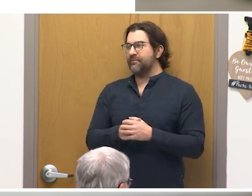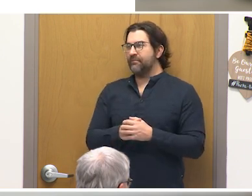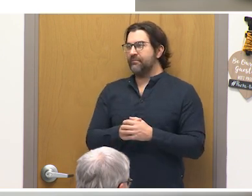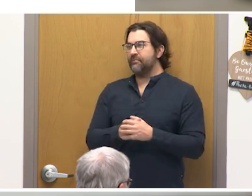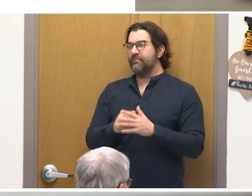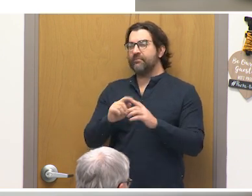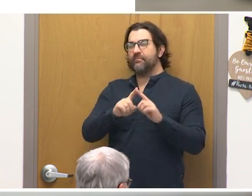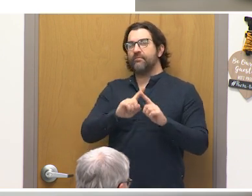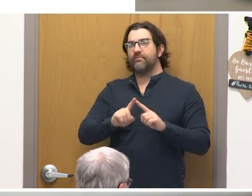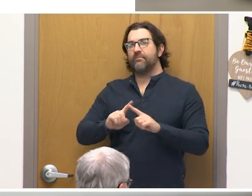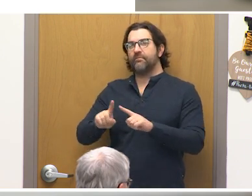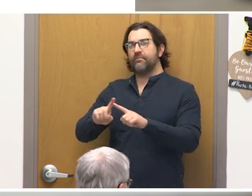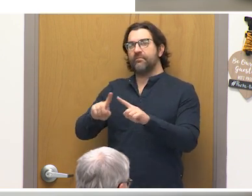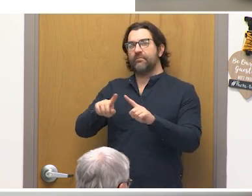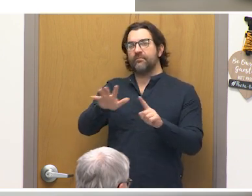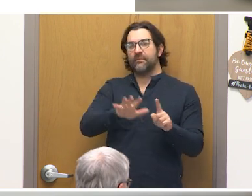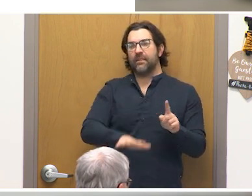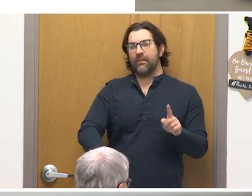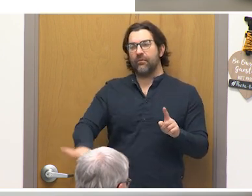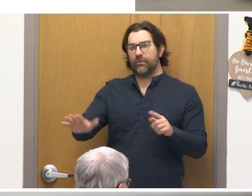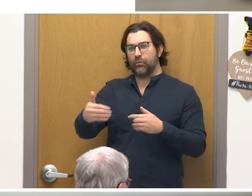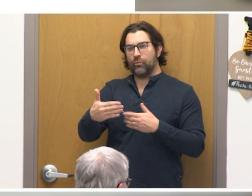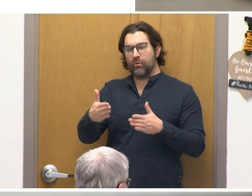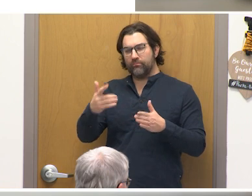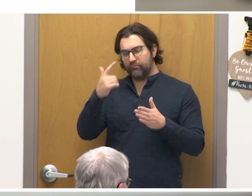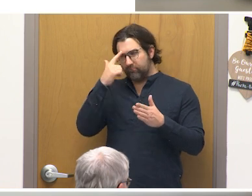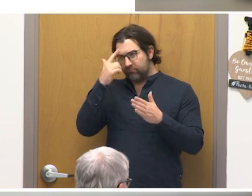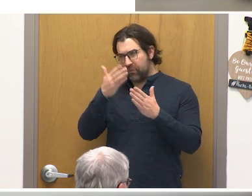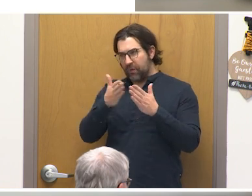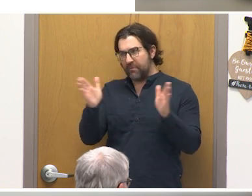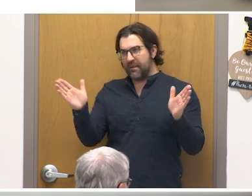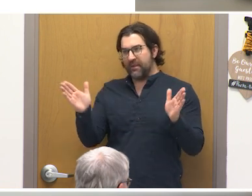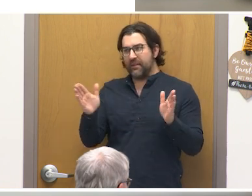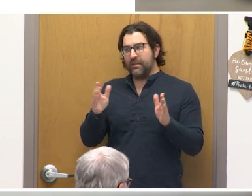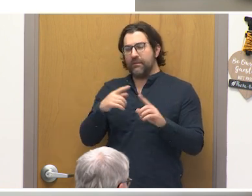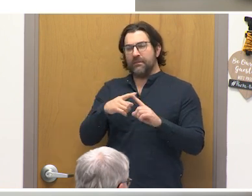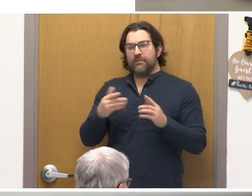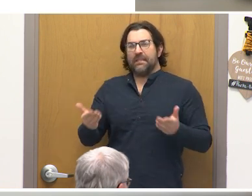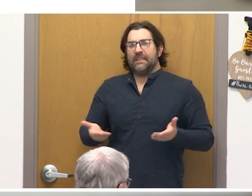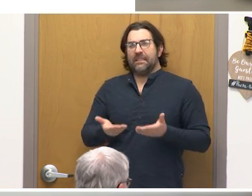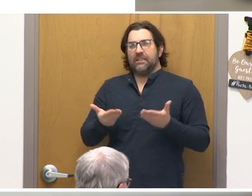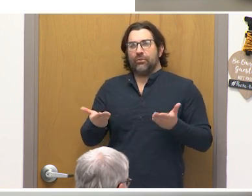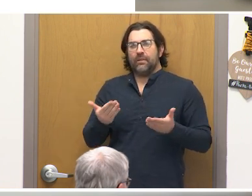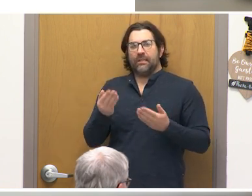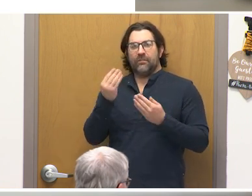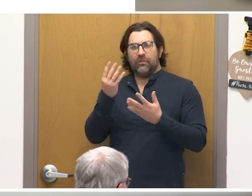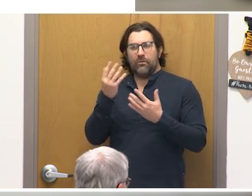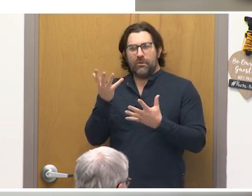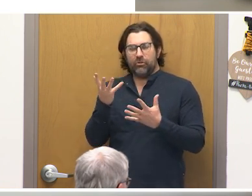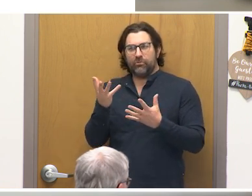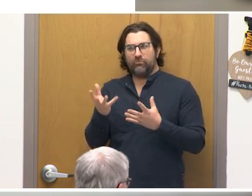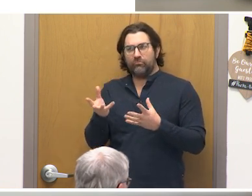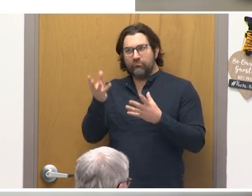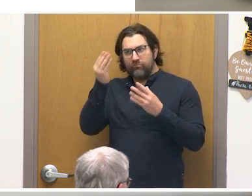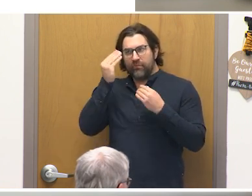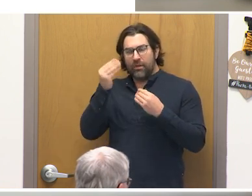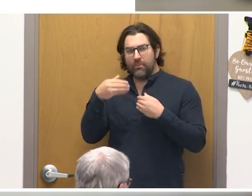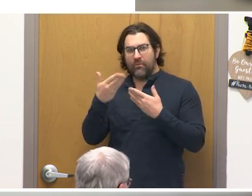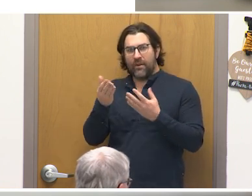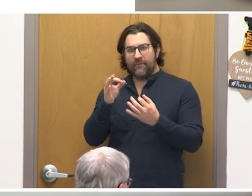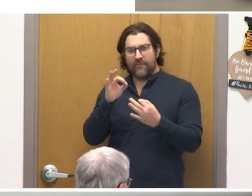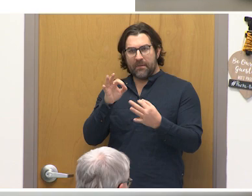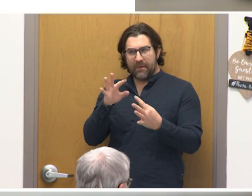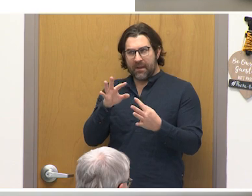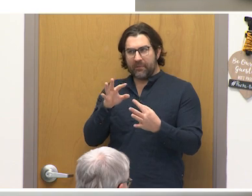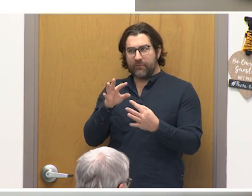in the room, be open to new ideas, and I think most importantly, be present, take in this information, provide the feedback that